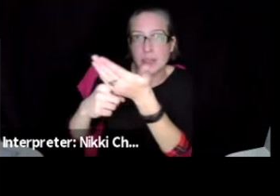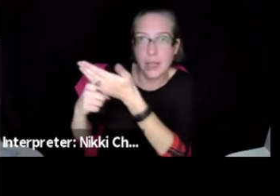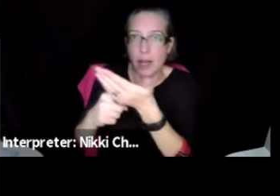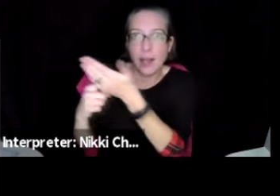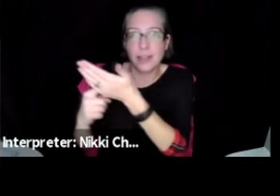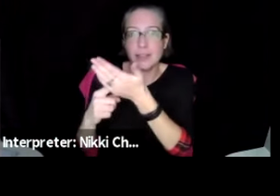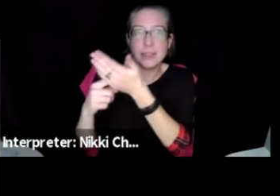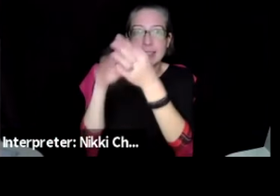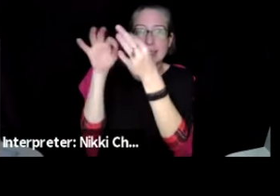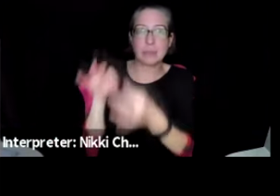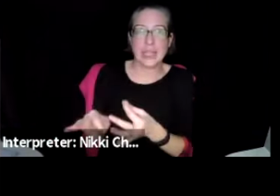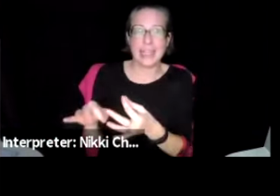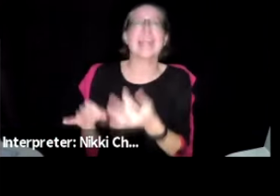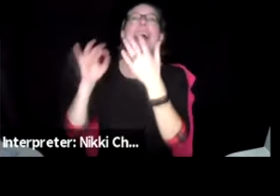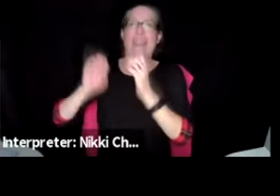you set out at the beginning.